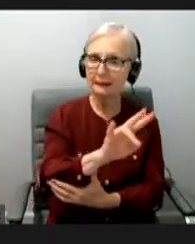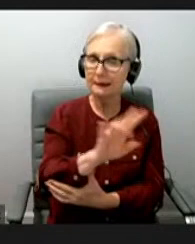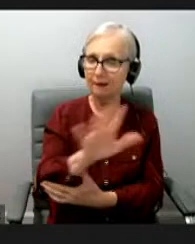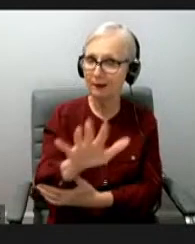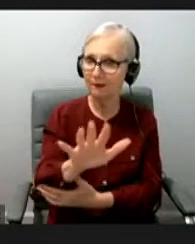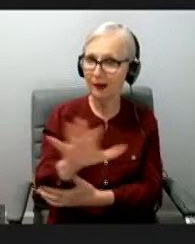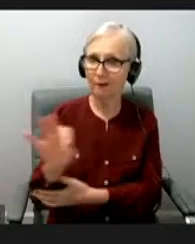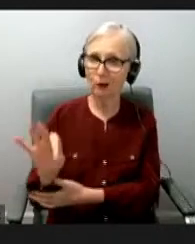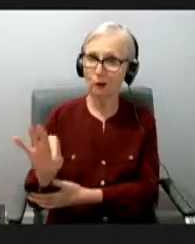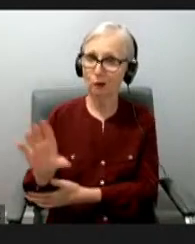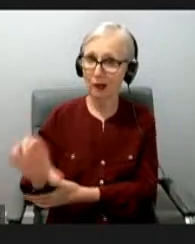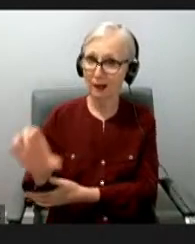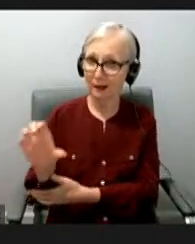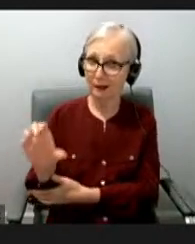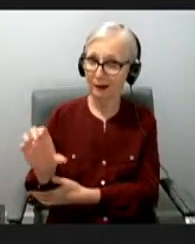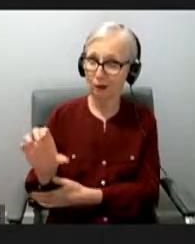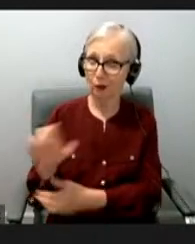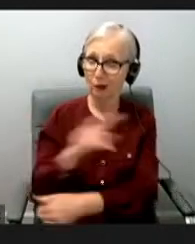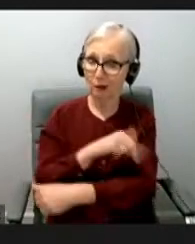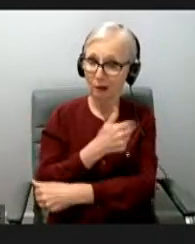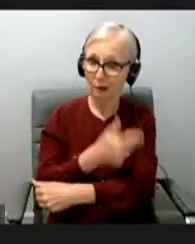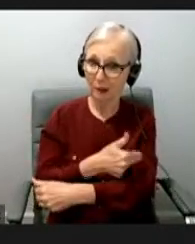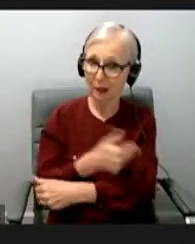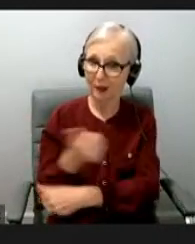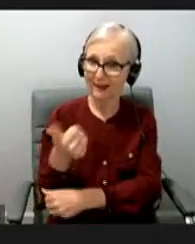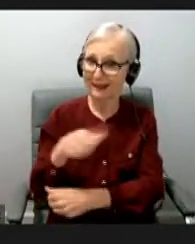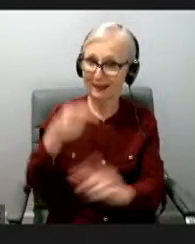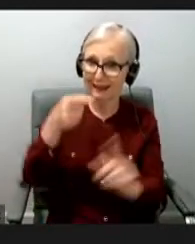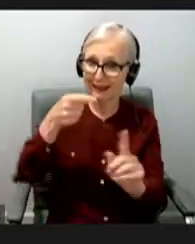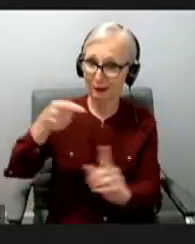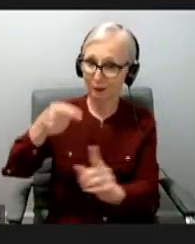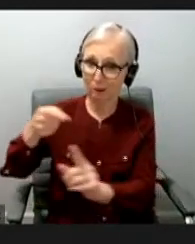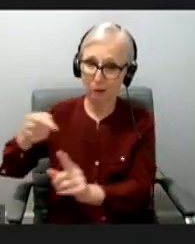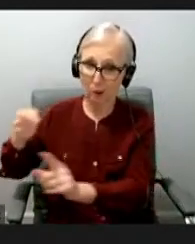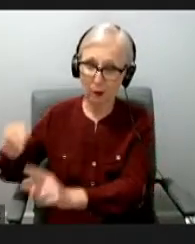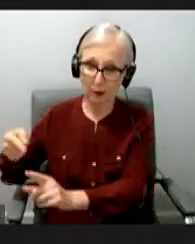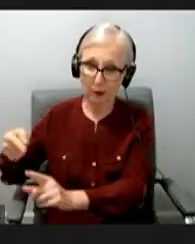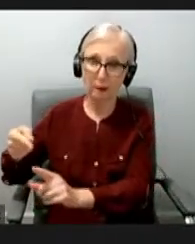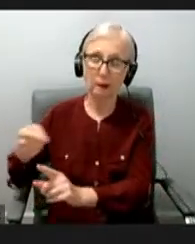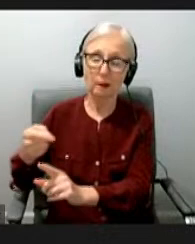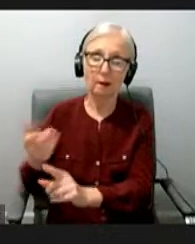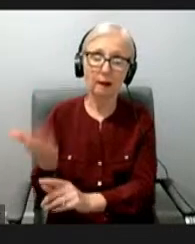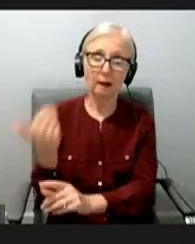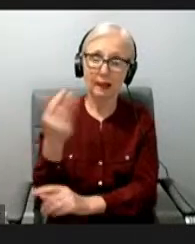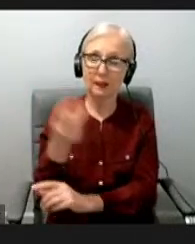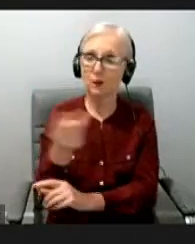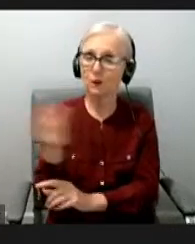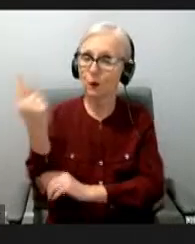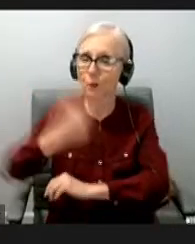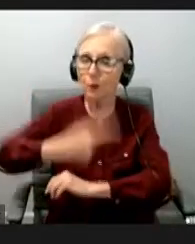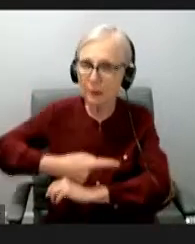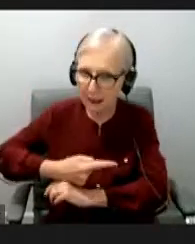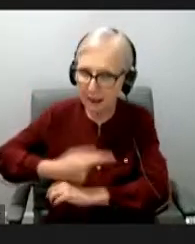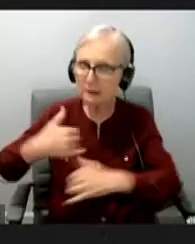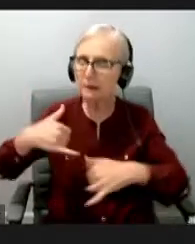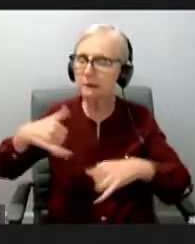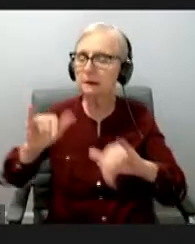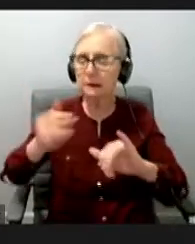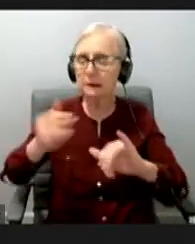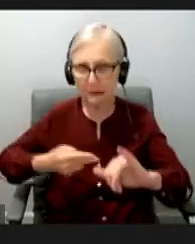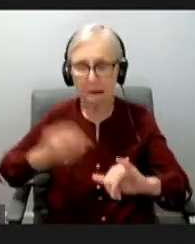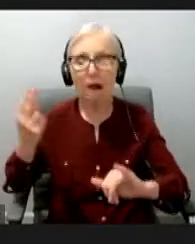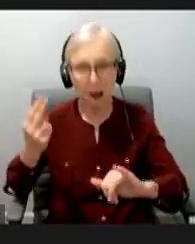900 hospitalizations at any given point over the last few days. So still incredibly